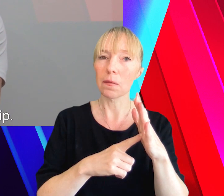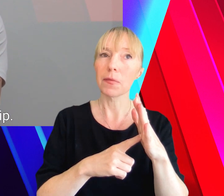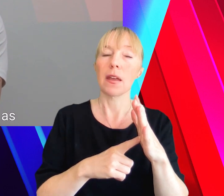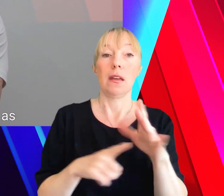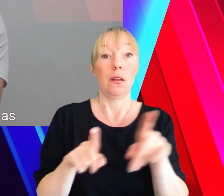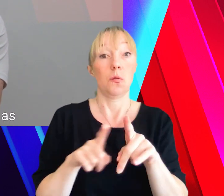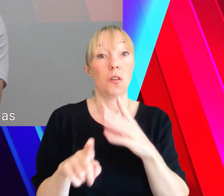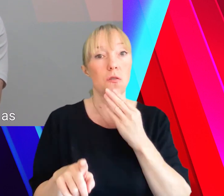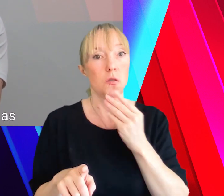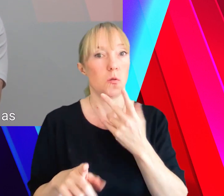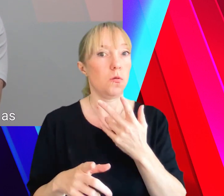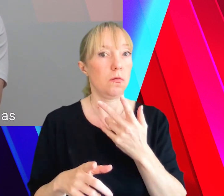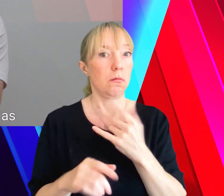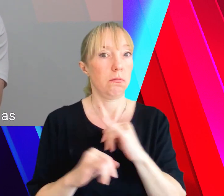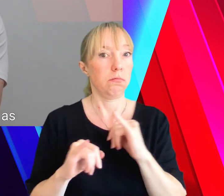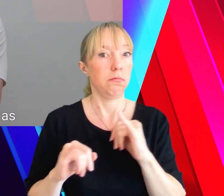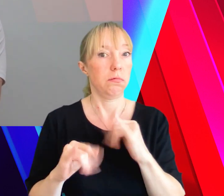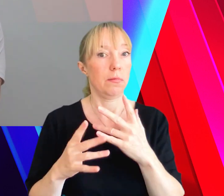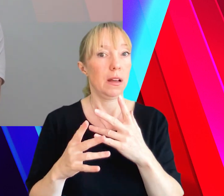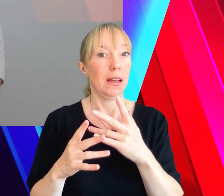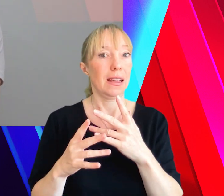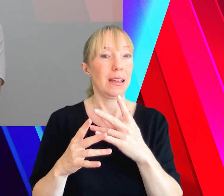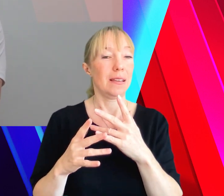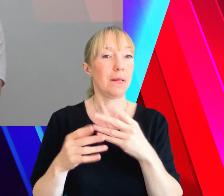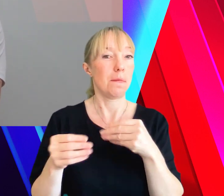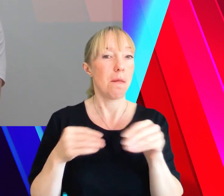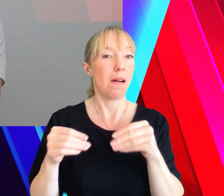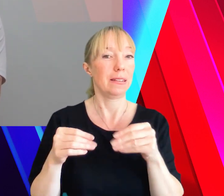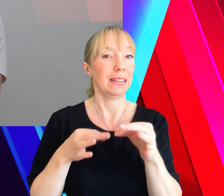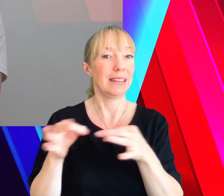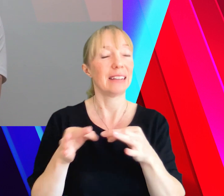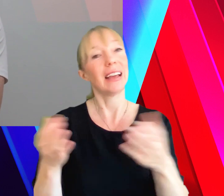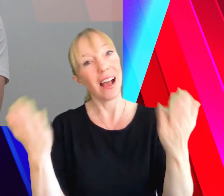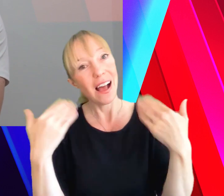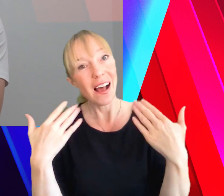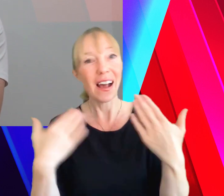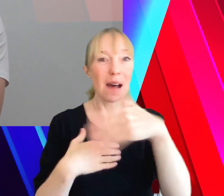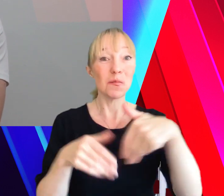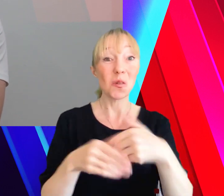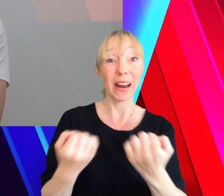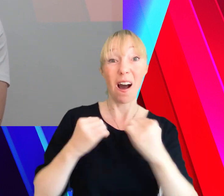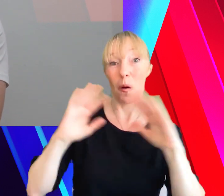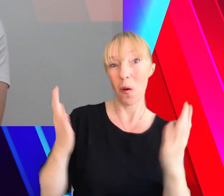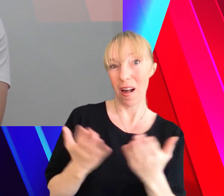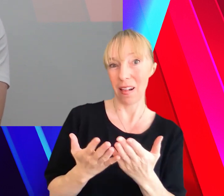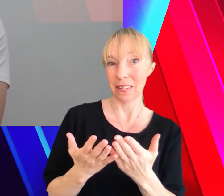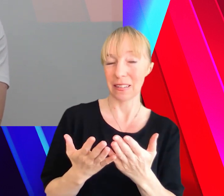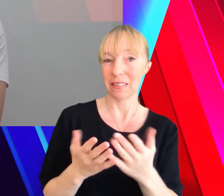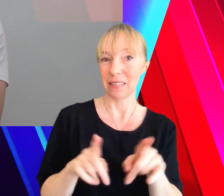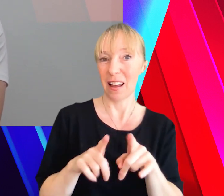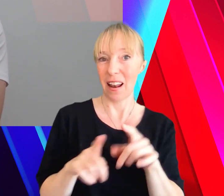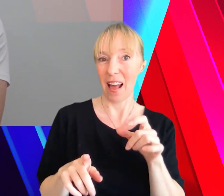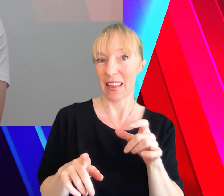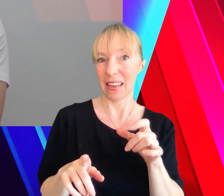relationship, and obviously it's cynically being used as like this marketing tactic by these artists to say like, oh, like come join our world, blah